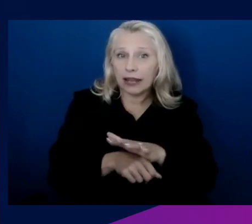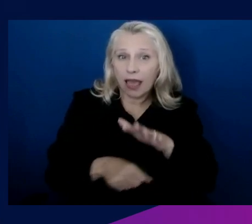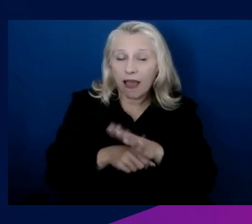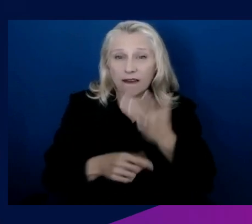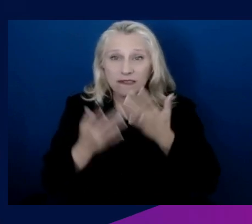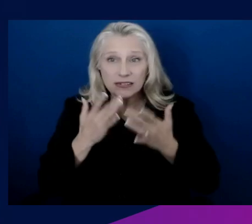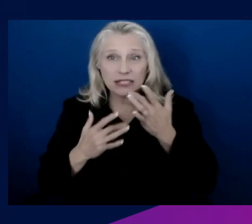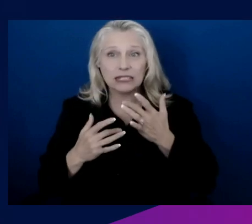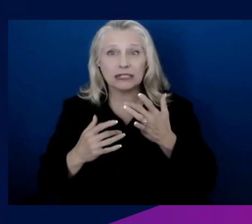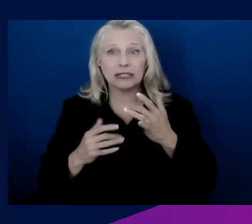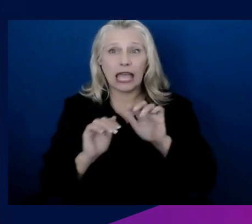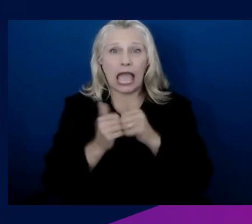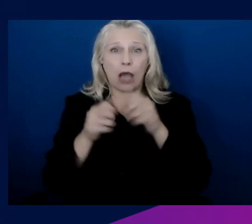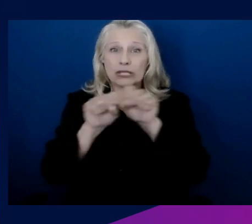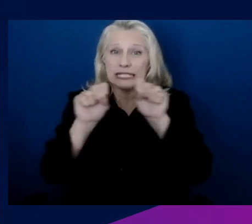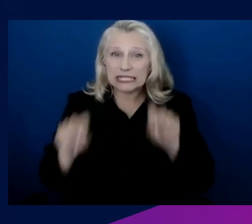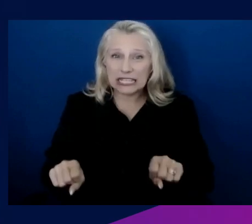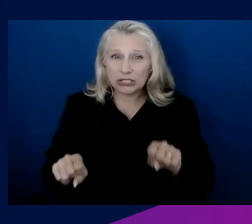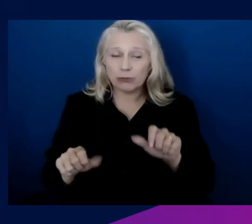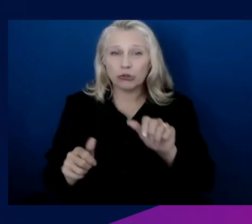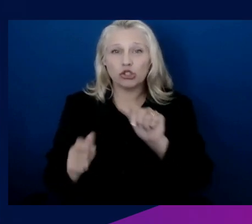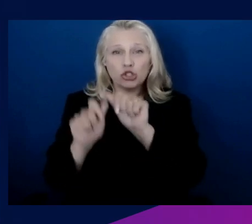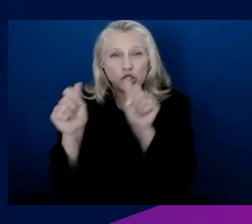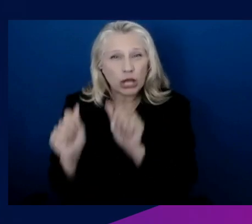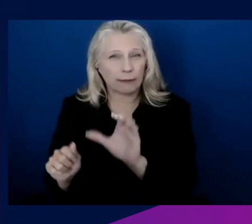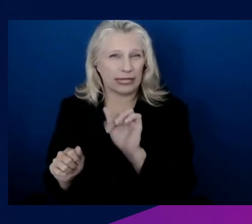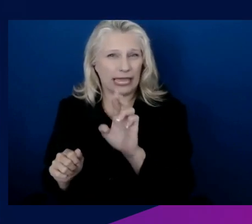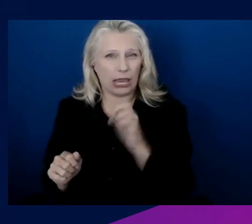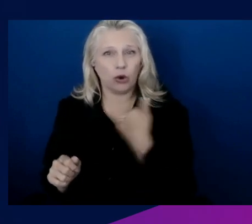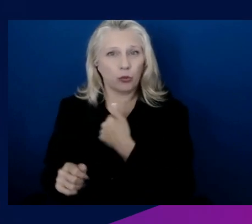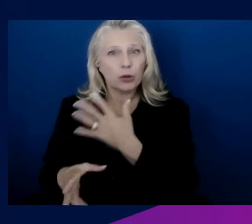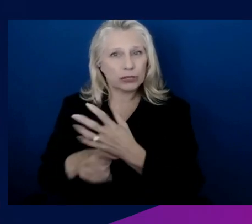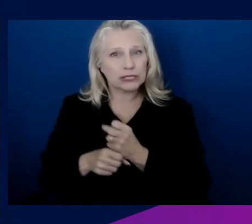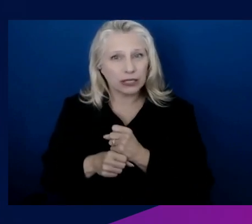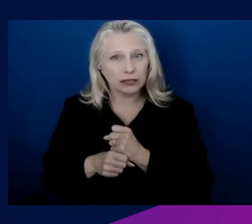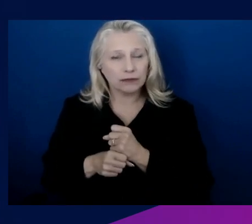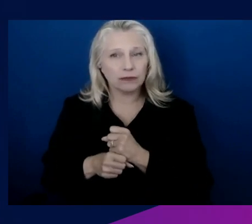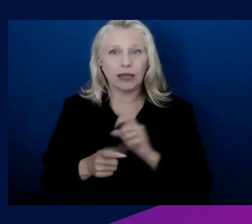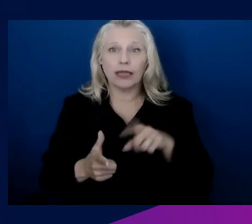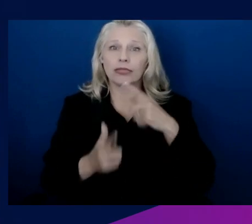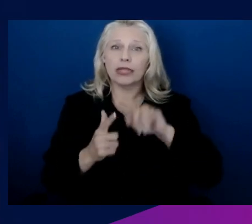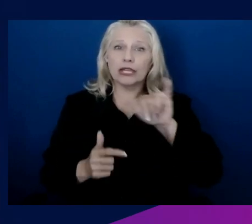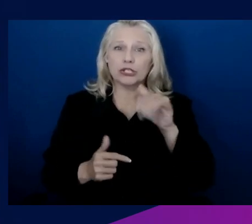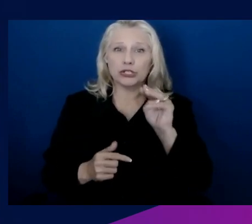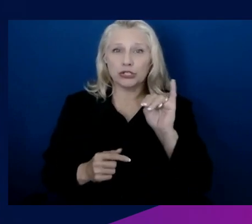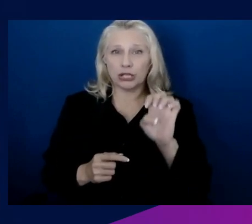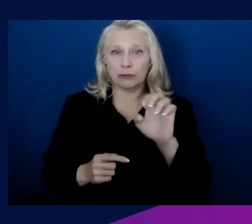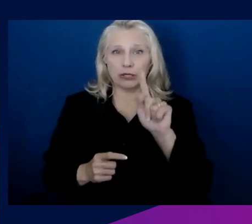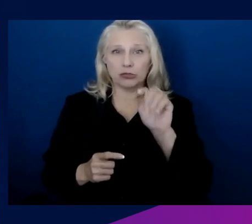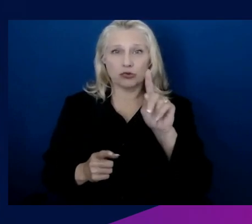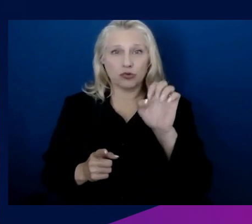we receive. And then Jamie Trotter will do our call to action from our audience polling.